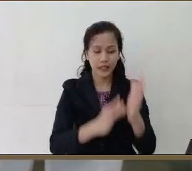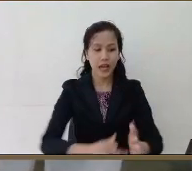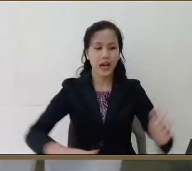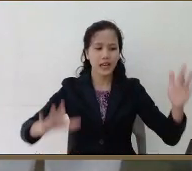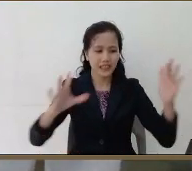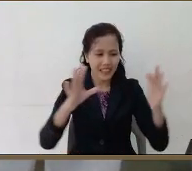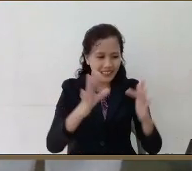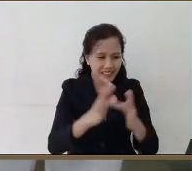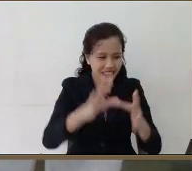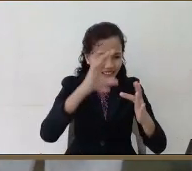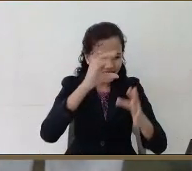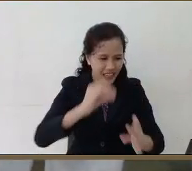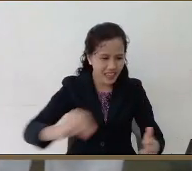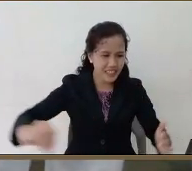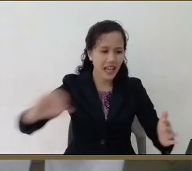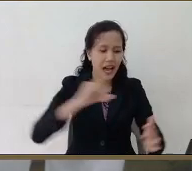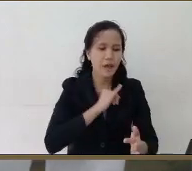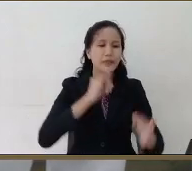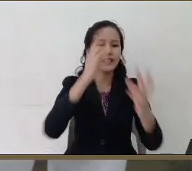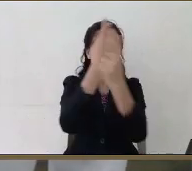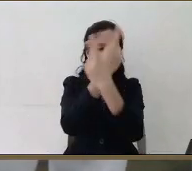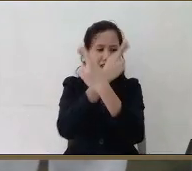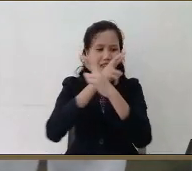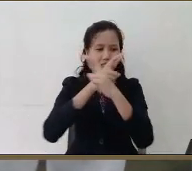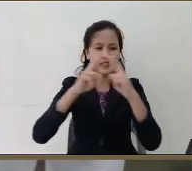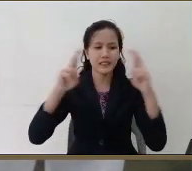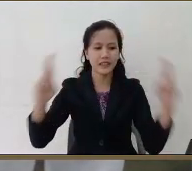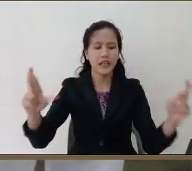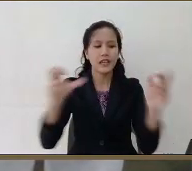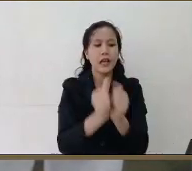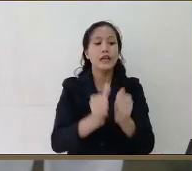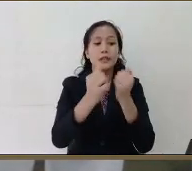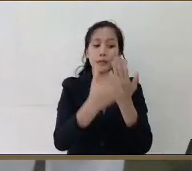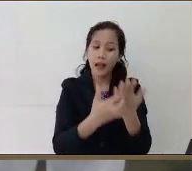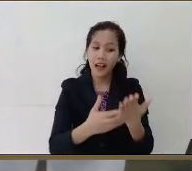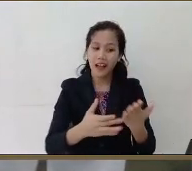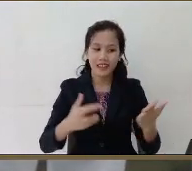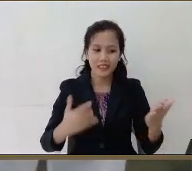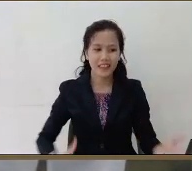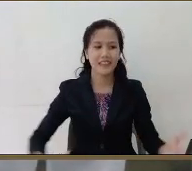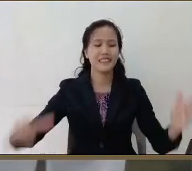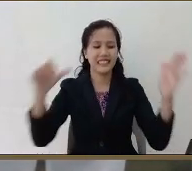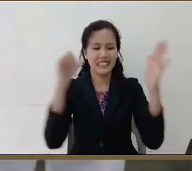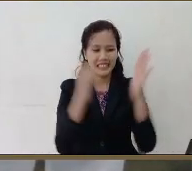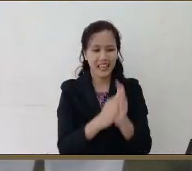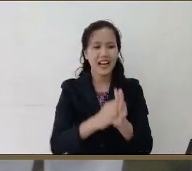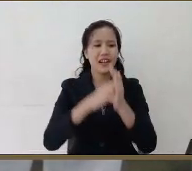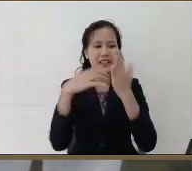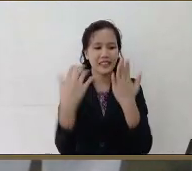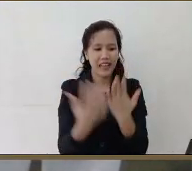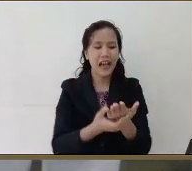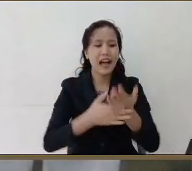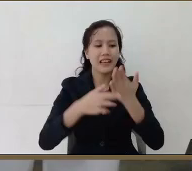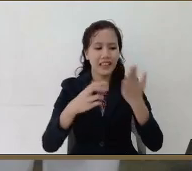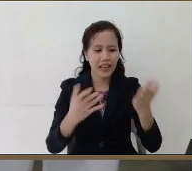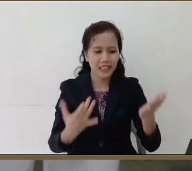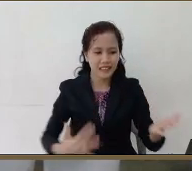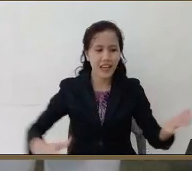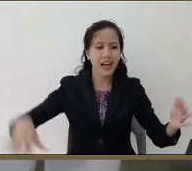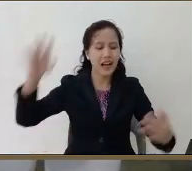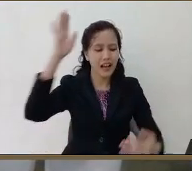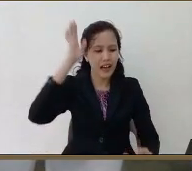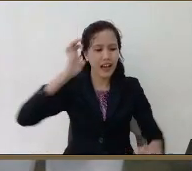the blood of Jesus, I'm redeemed. With just one drop of the blood,